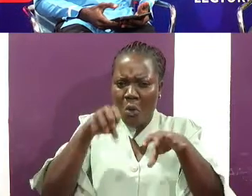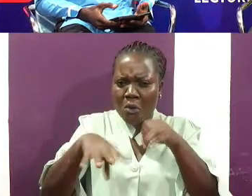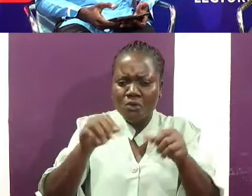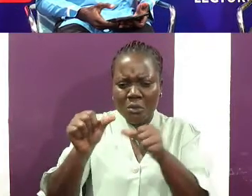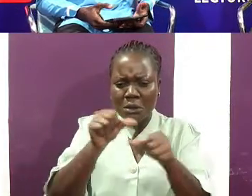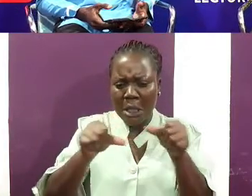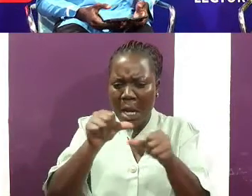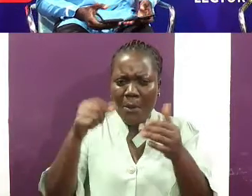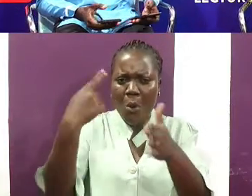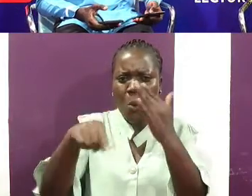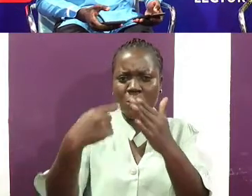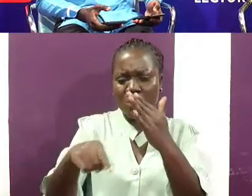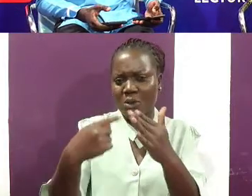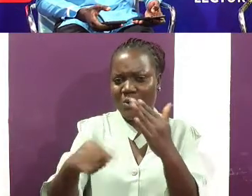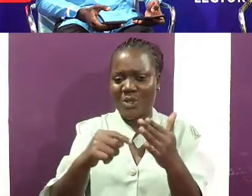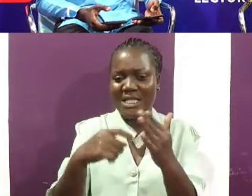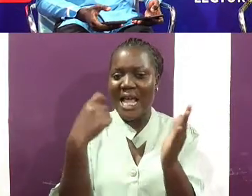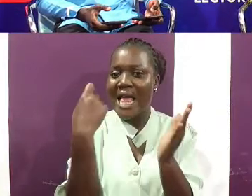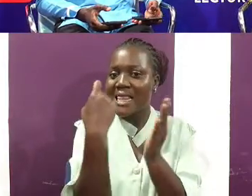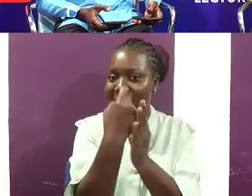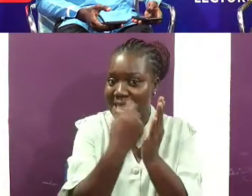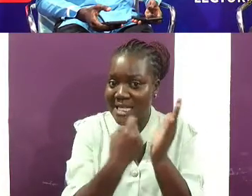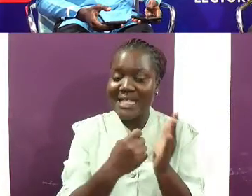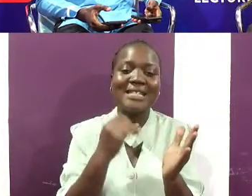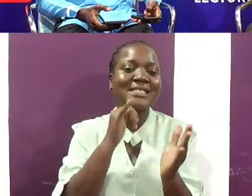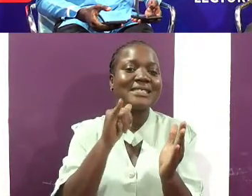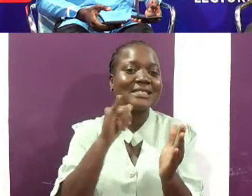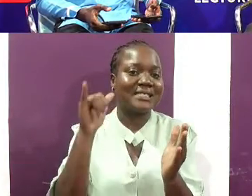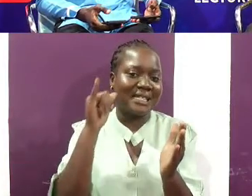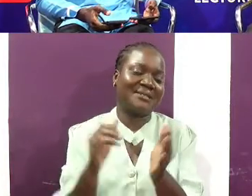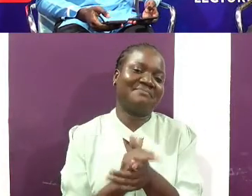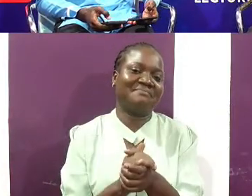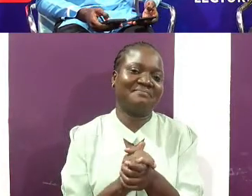here no? Any some few thoughts about yesterday.